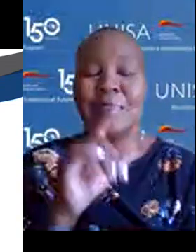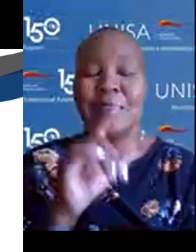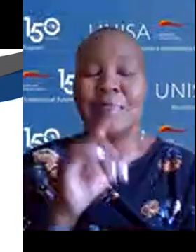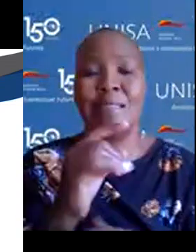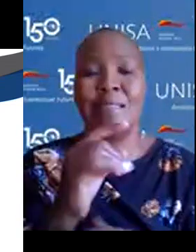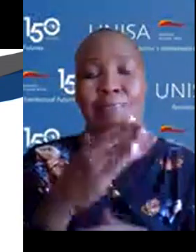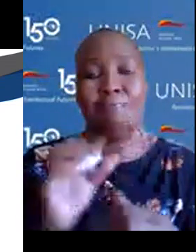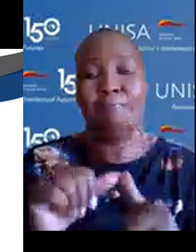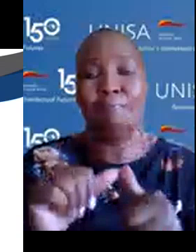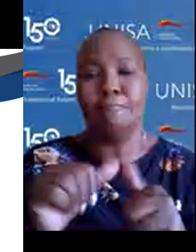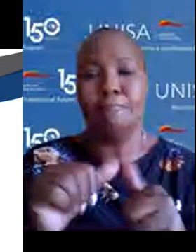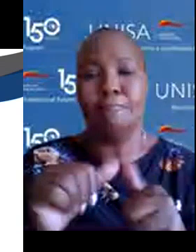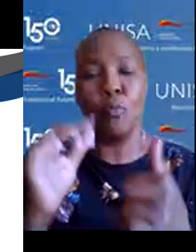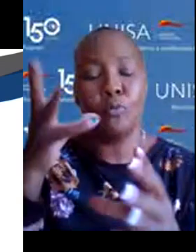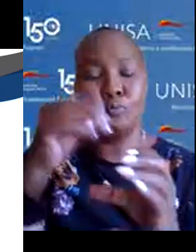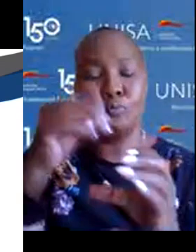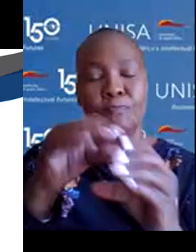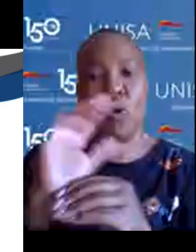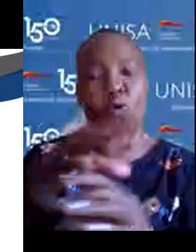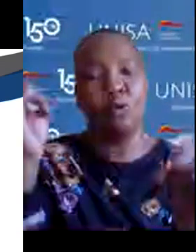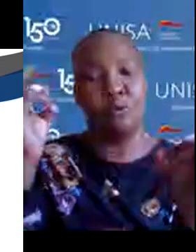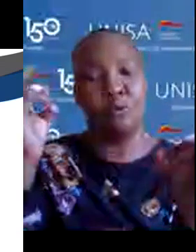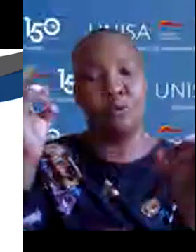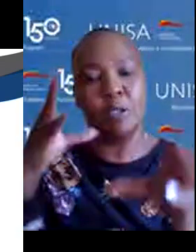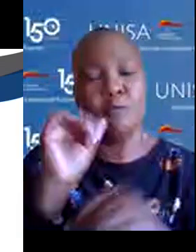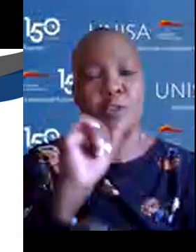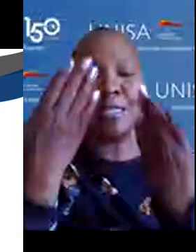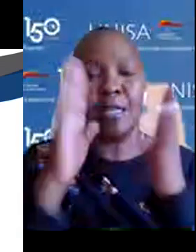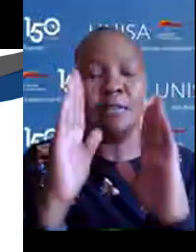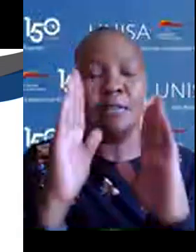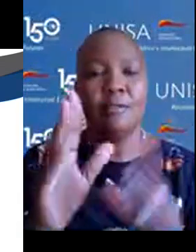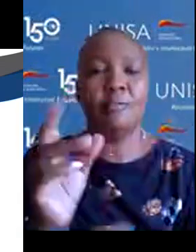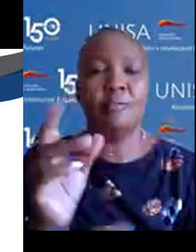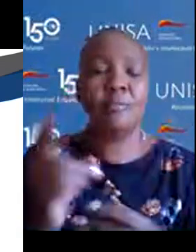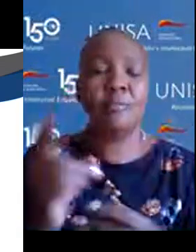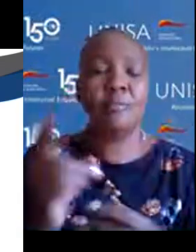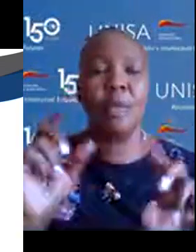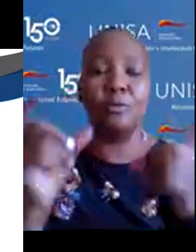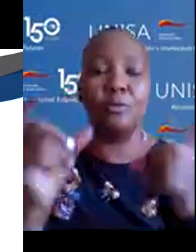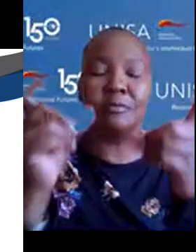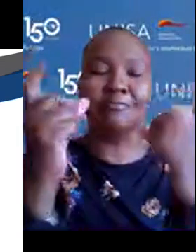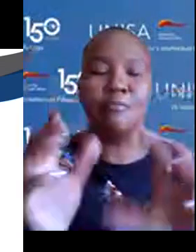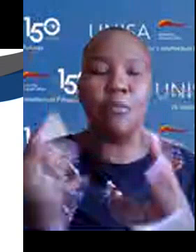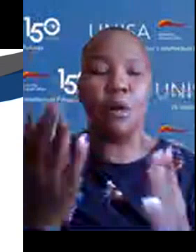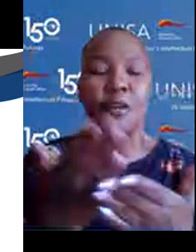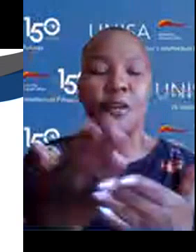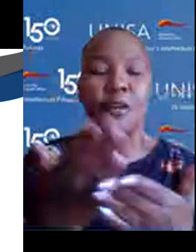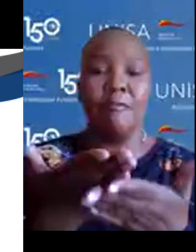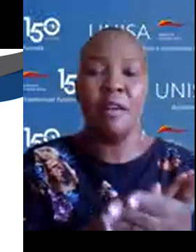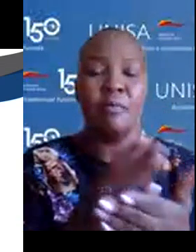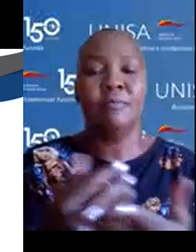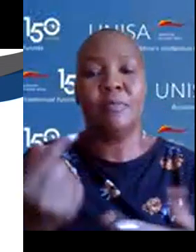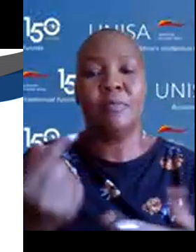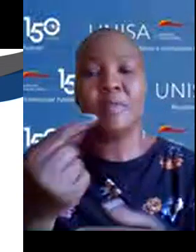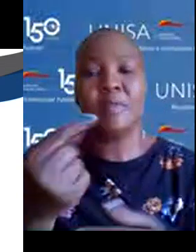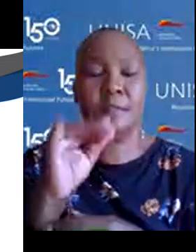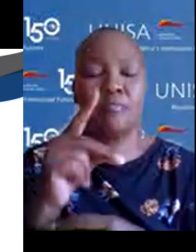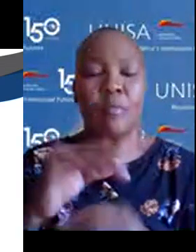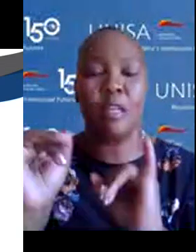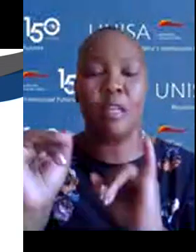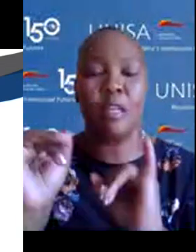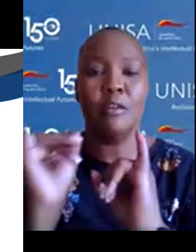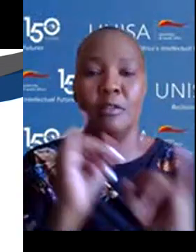all your information for your studies. And then also a quick activity on Flip, just to introduce you, what